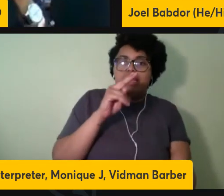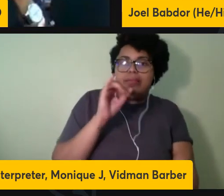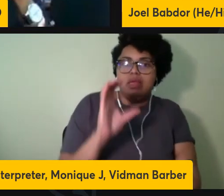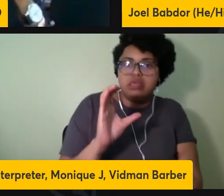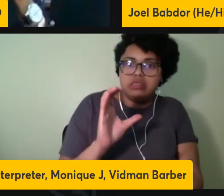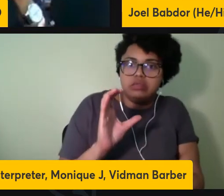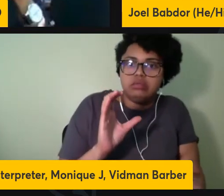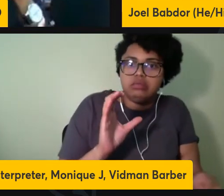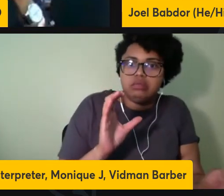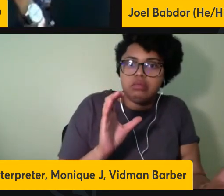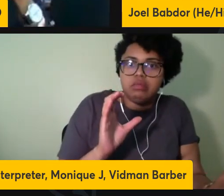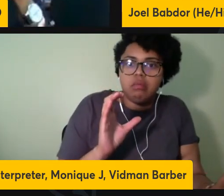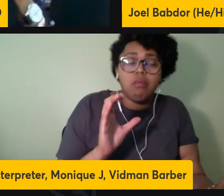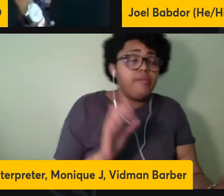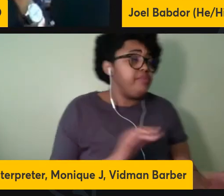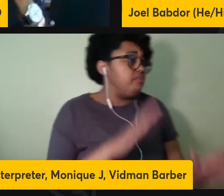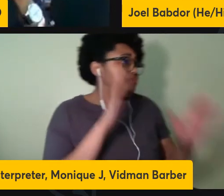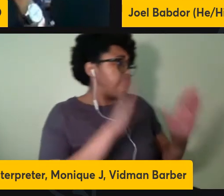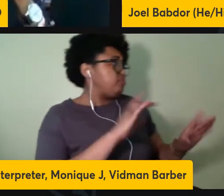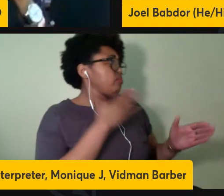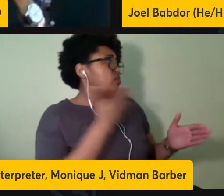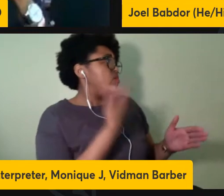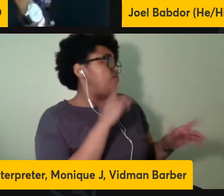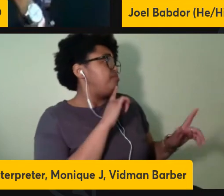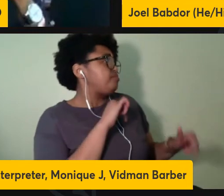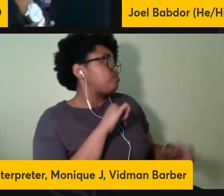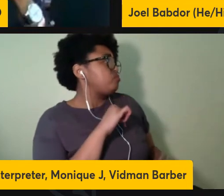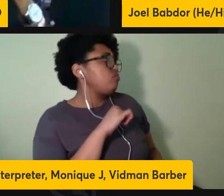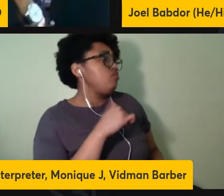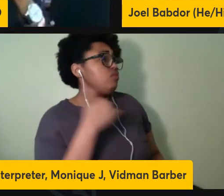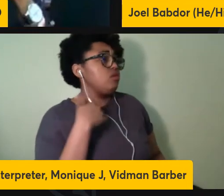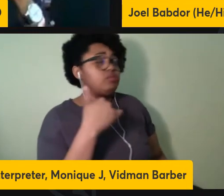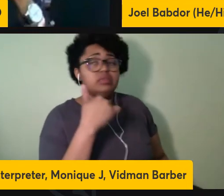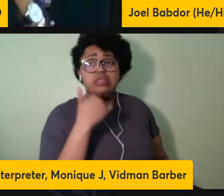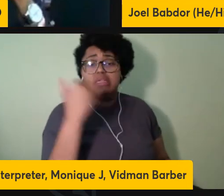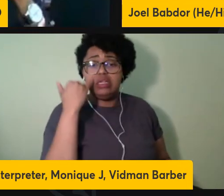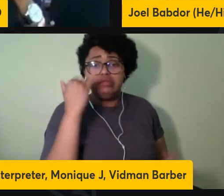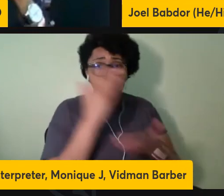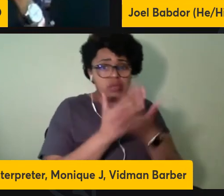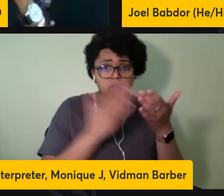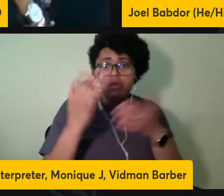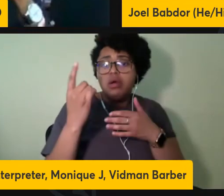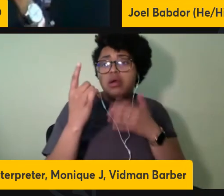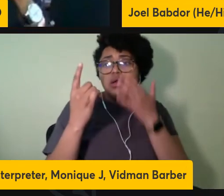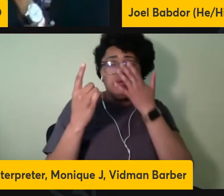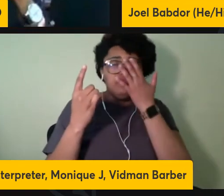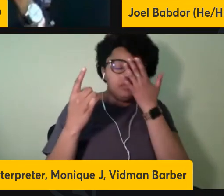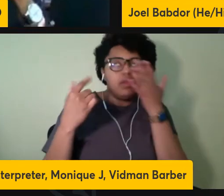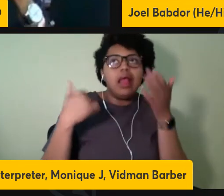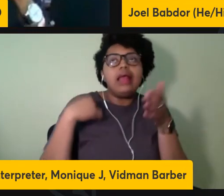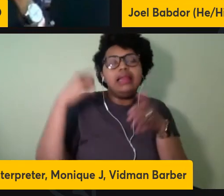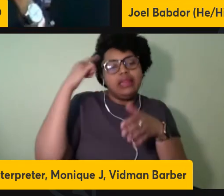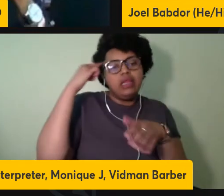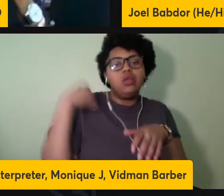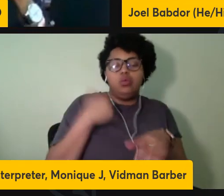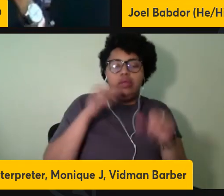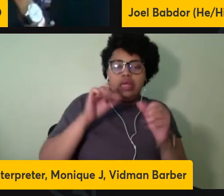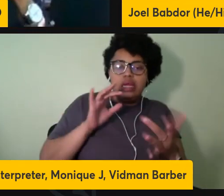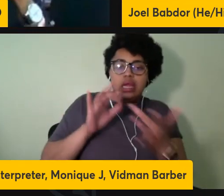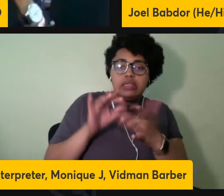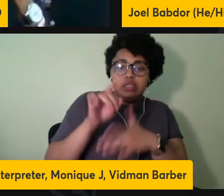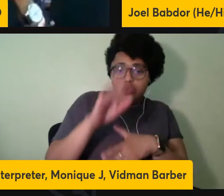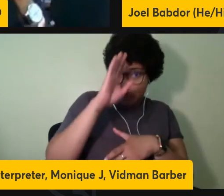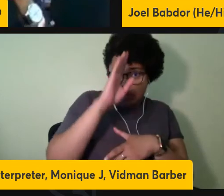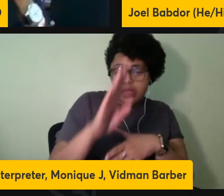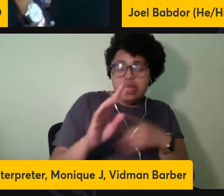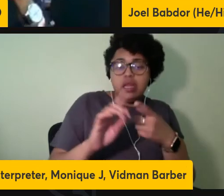Awesome. Thank you for this answer. I would say that if someone, I think we can contact you directly, or if there is